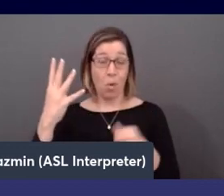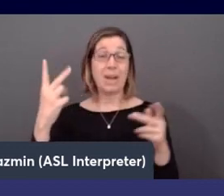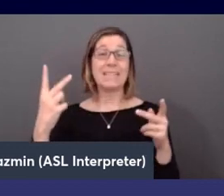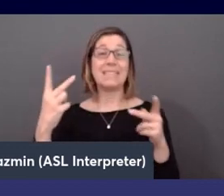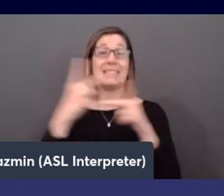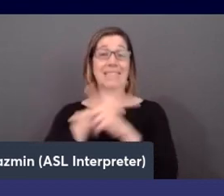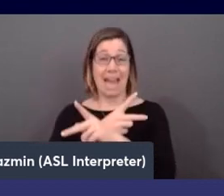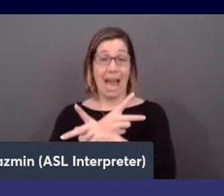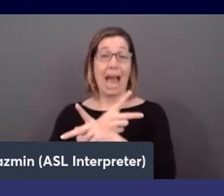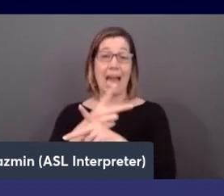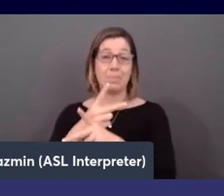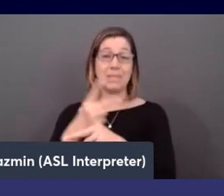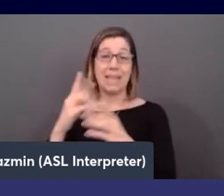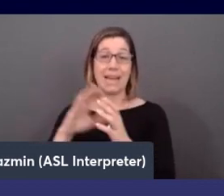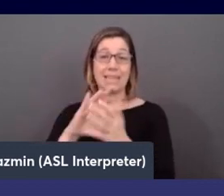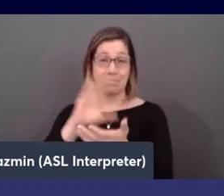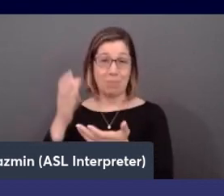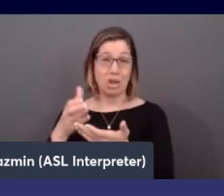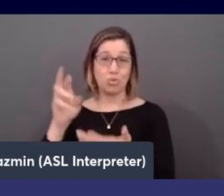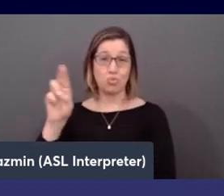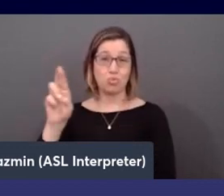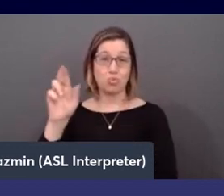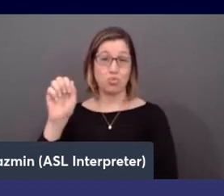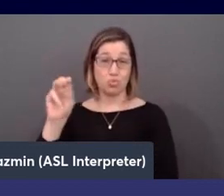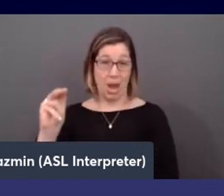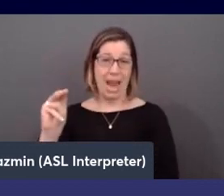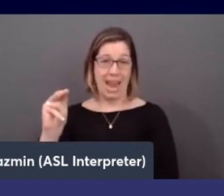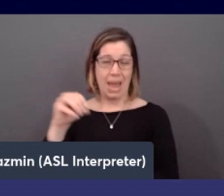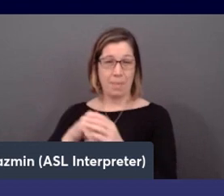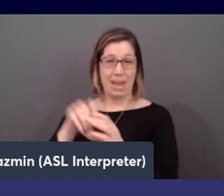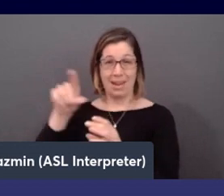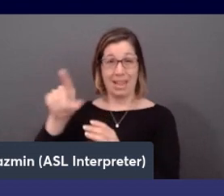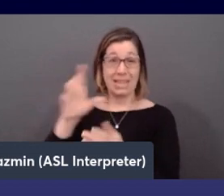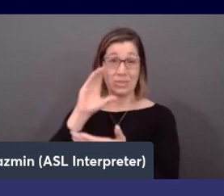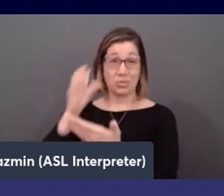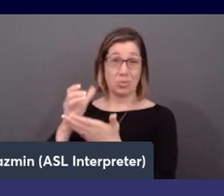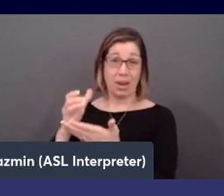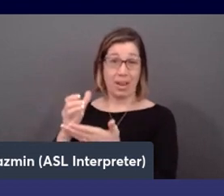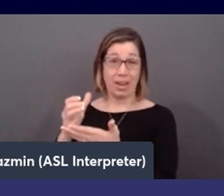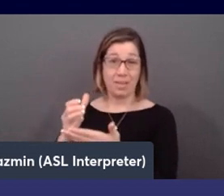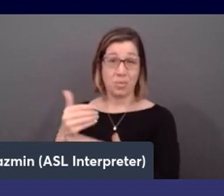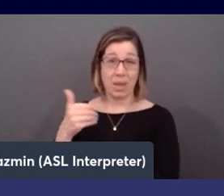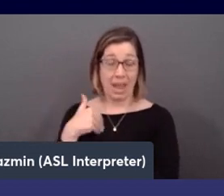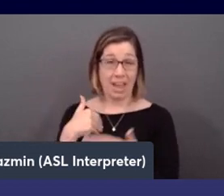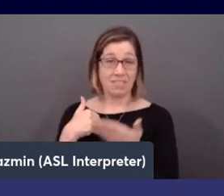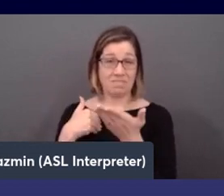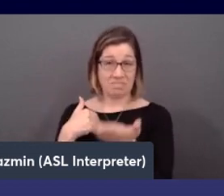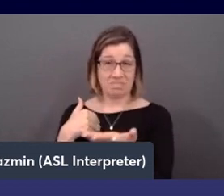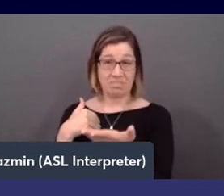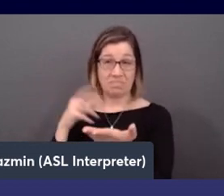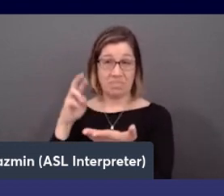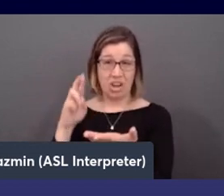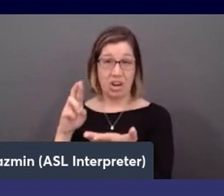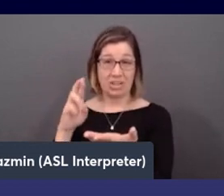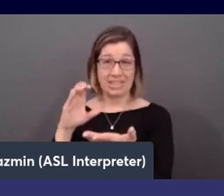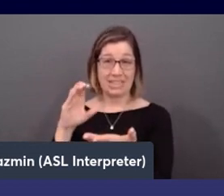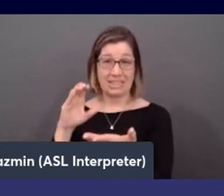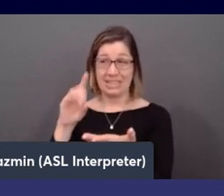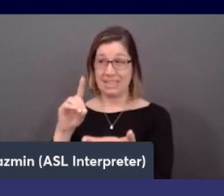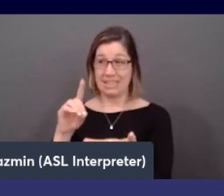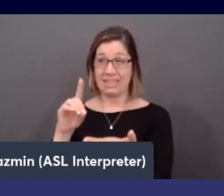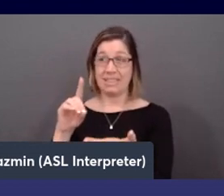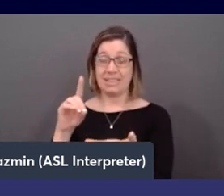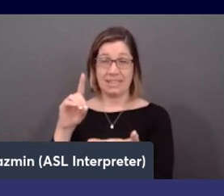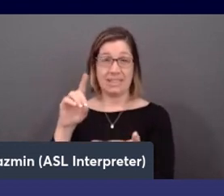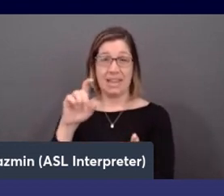RAM, like in this graph that we have. We have the R6GD 8XL instance type with 32 cores, 12